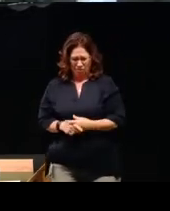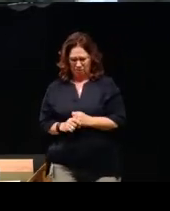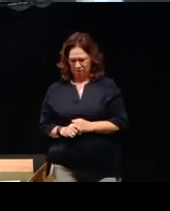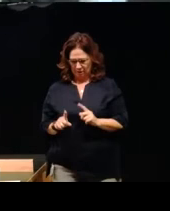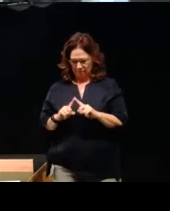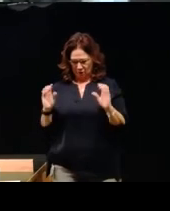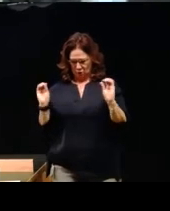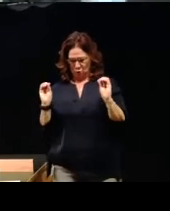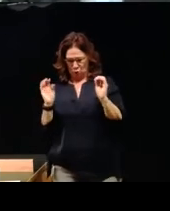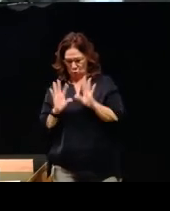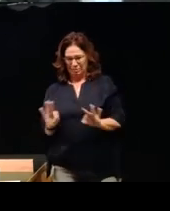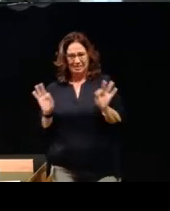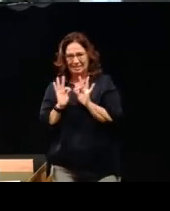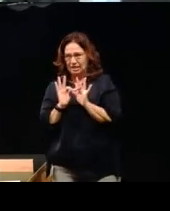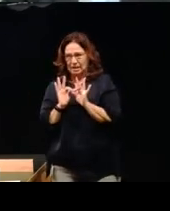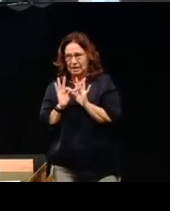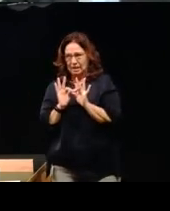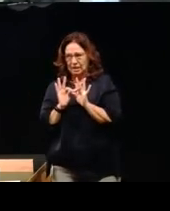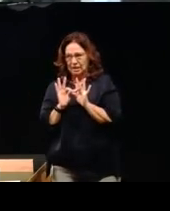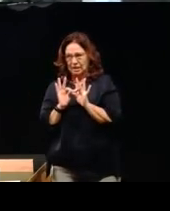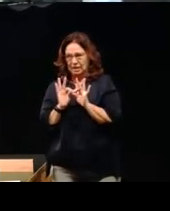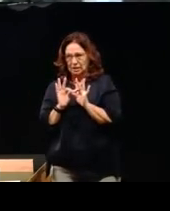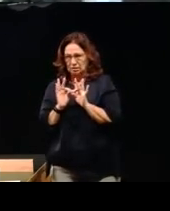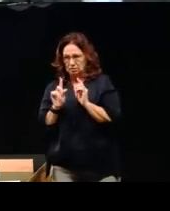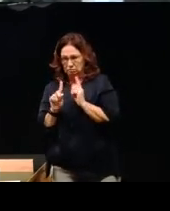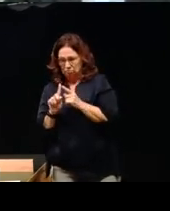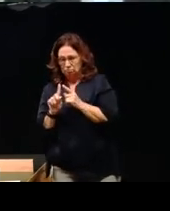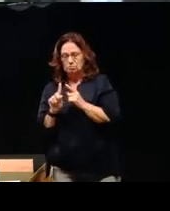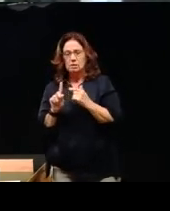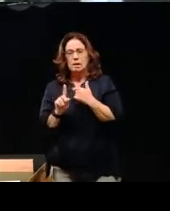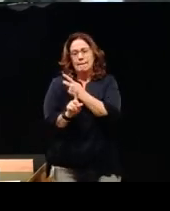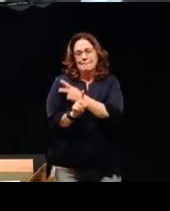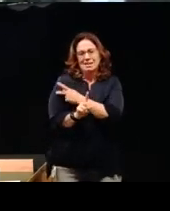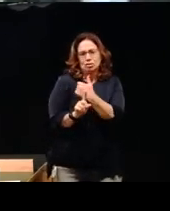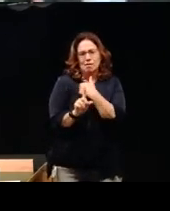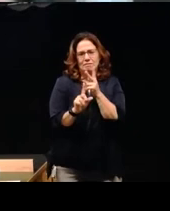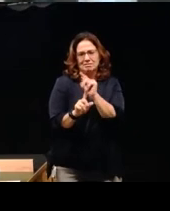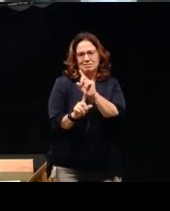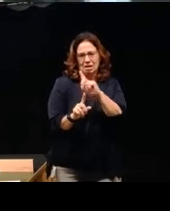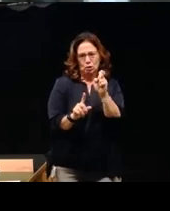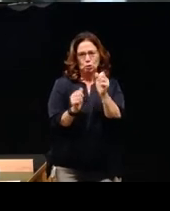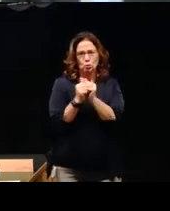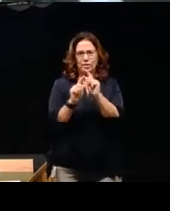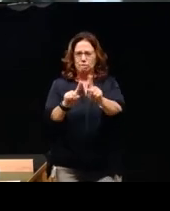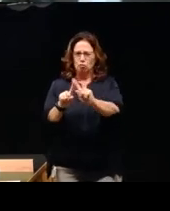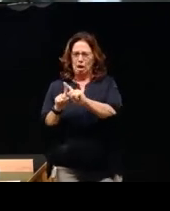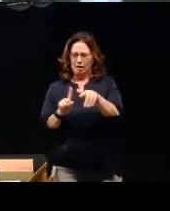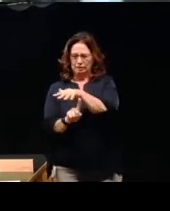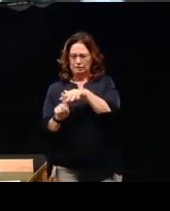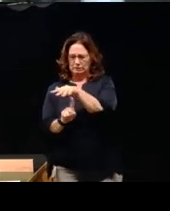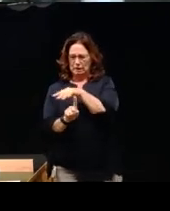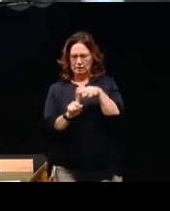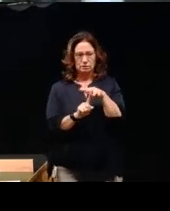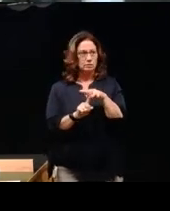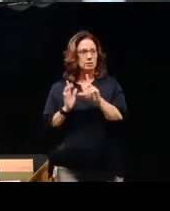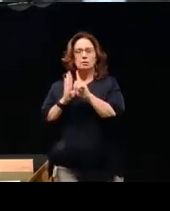no treatment pathway. Patients were diagnosed in a variety of settings. And ultimately, it was